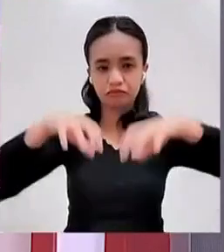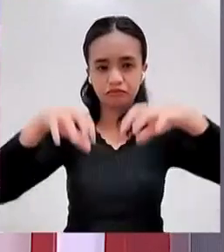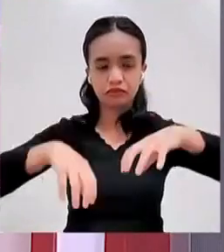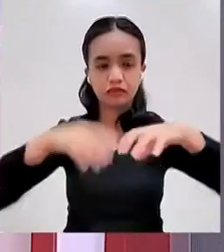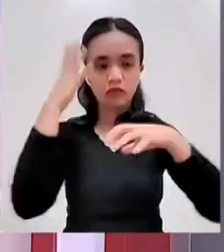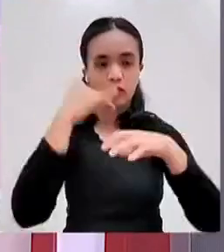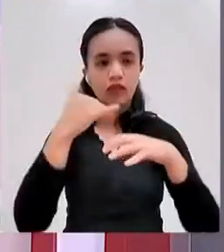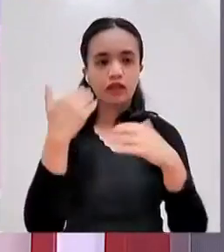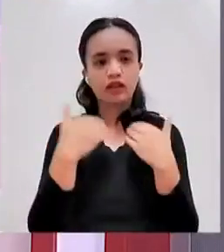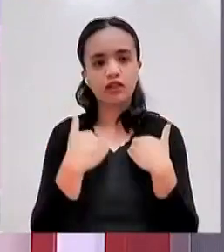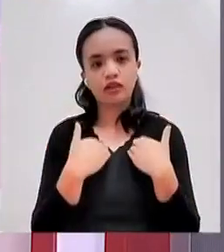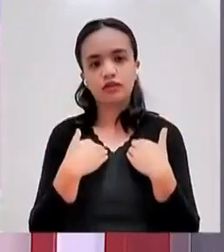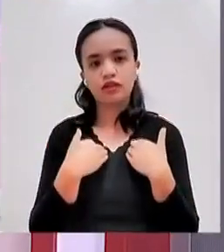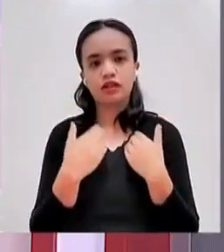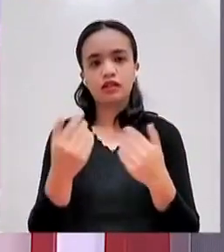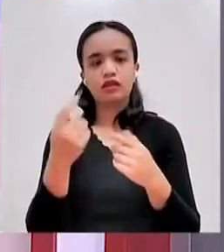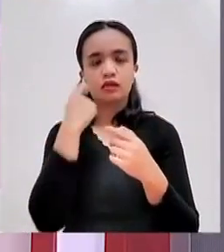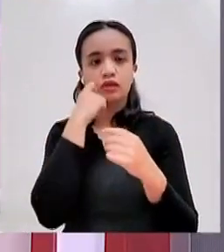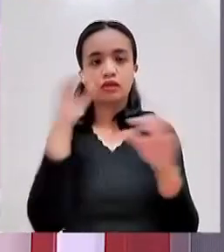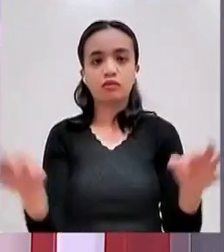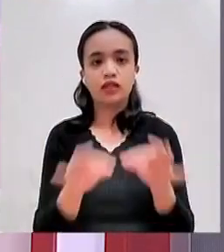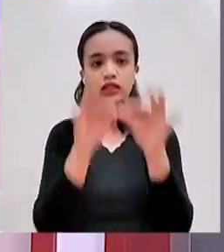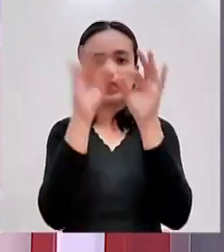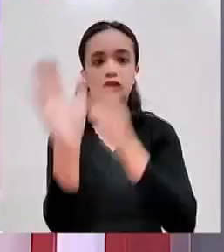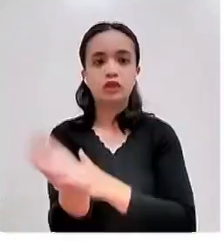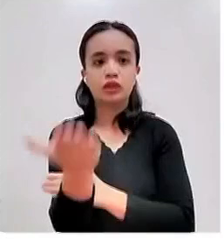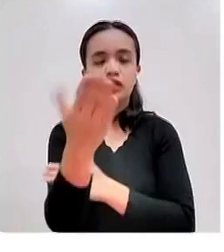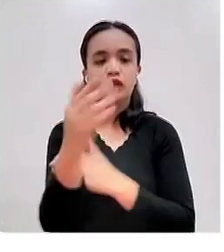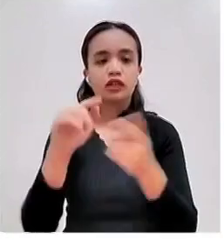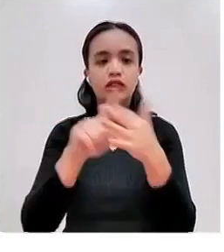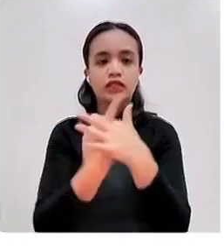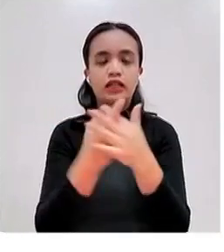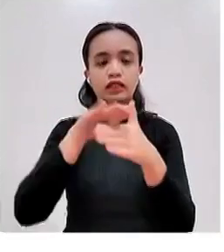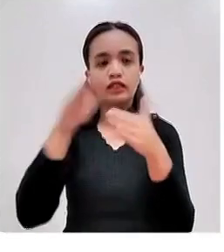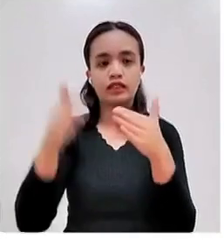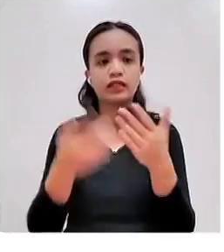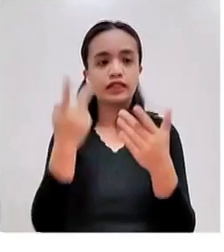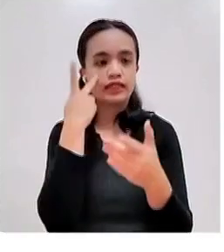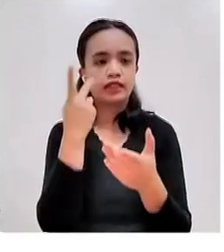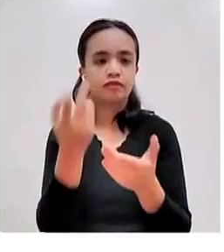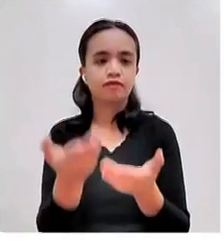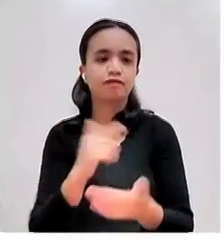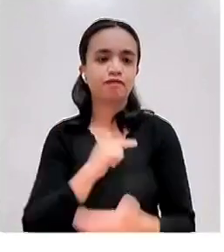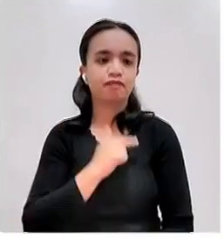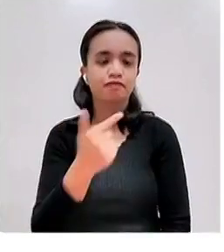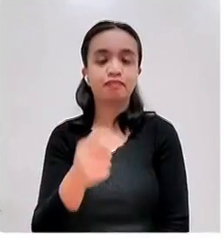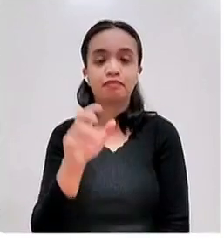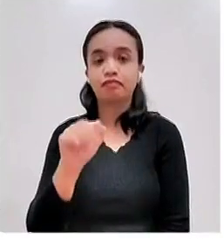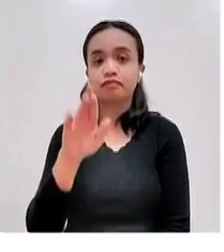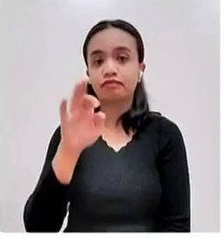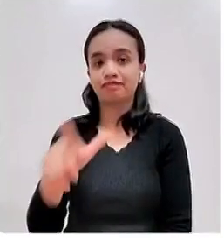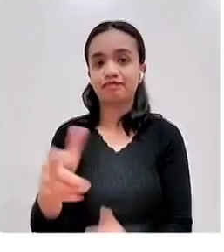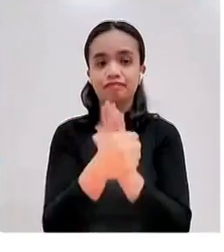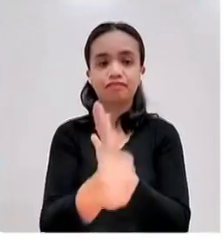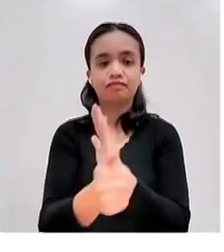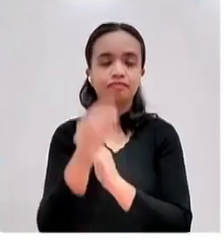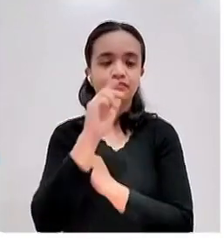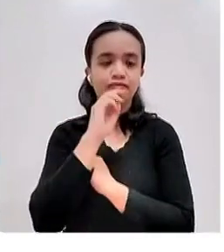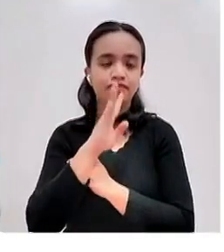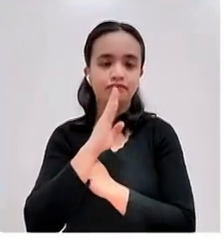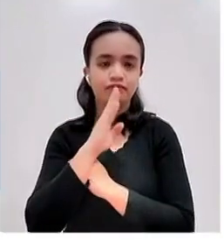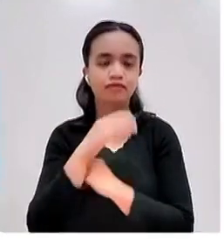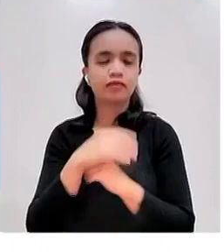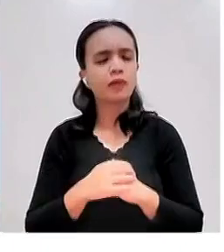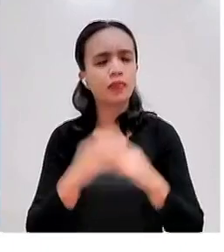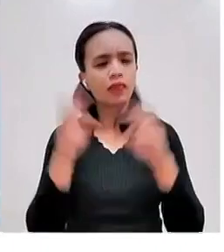masses begin this weekend? Let's find out from our resident meteorologist, Ariel Rojas. Ariel, over to you. Hi, good afternoon, Carmina. The